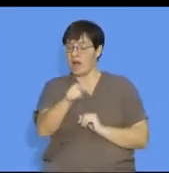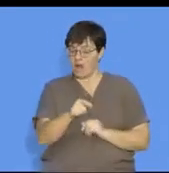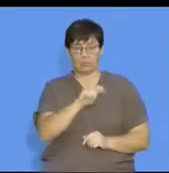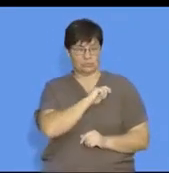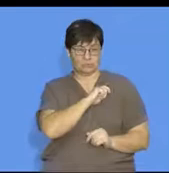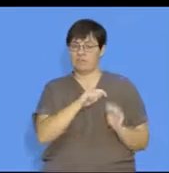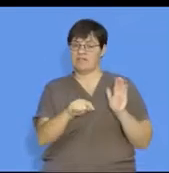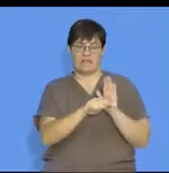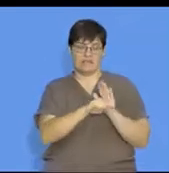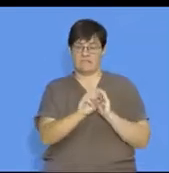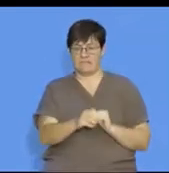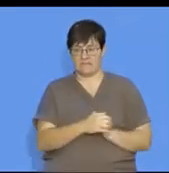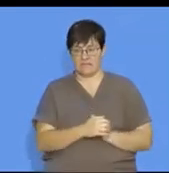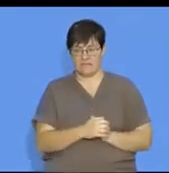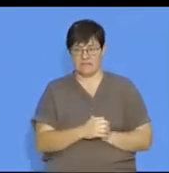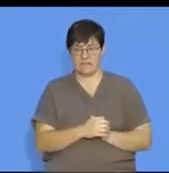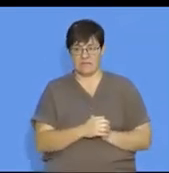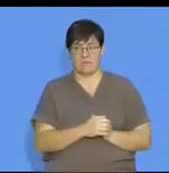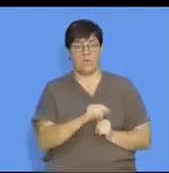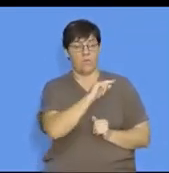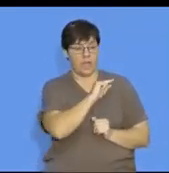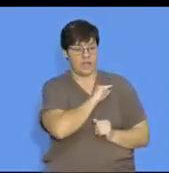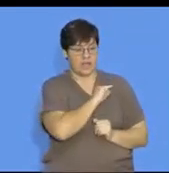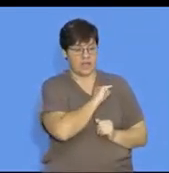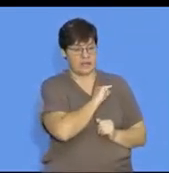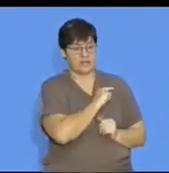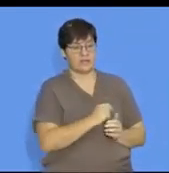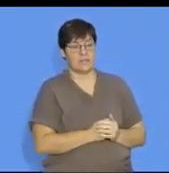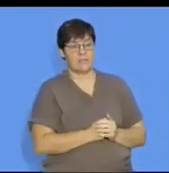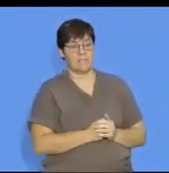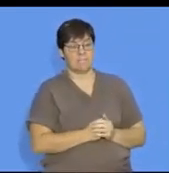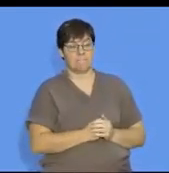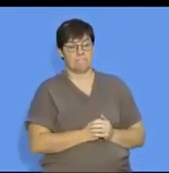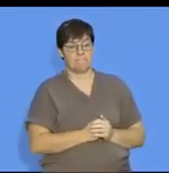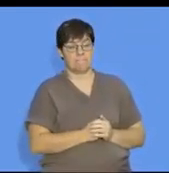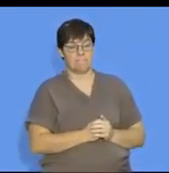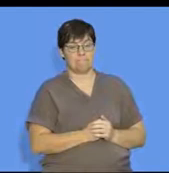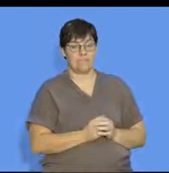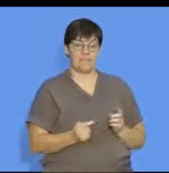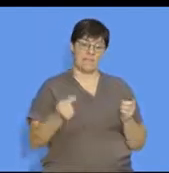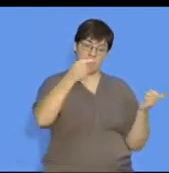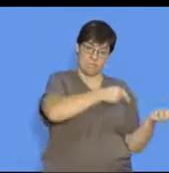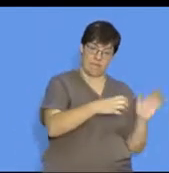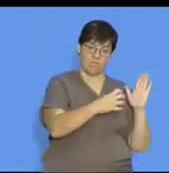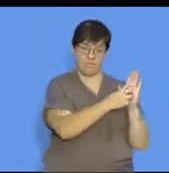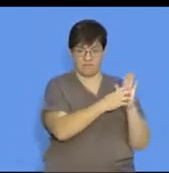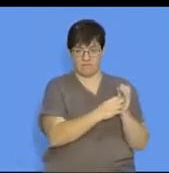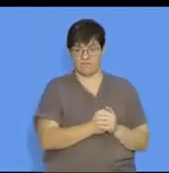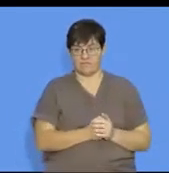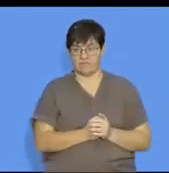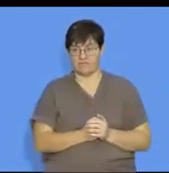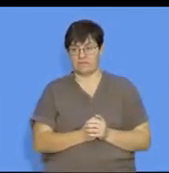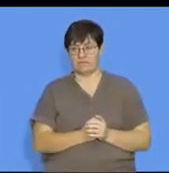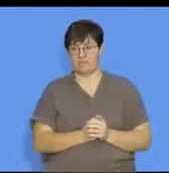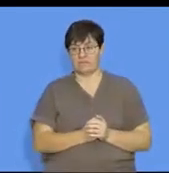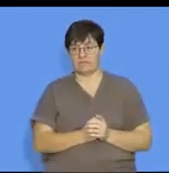or negative? The graph is definitely negative, okay? The reason for that is that if you go back to this